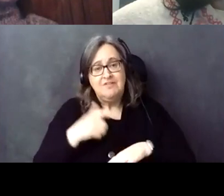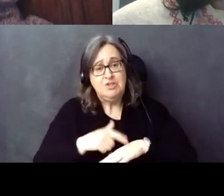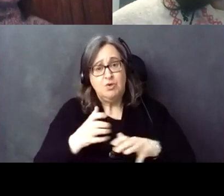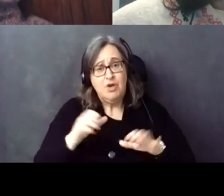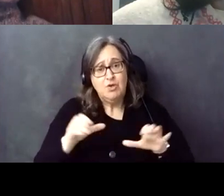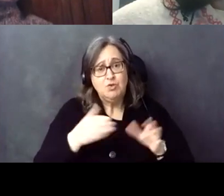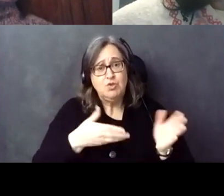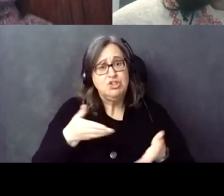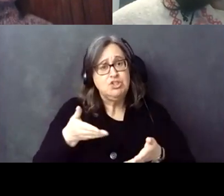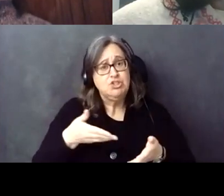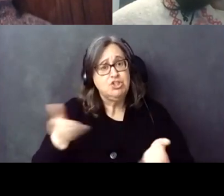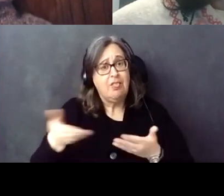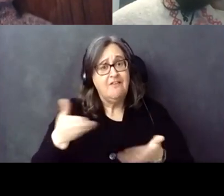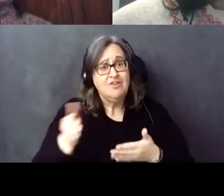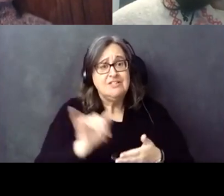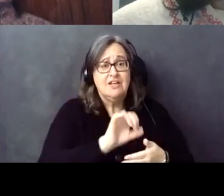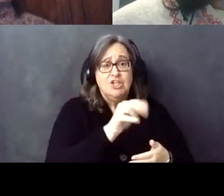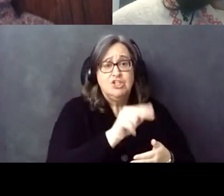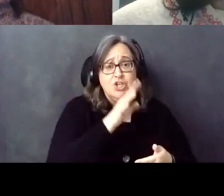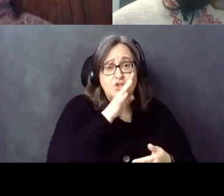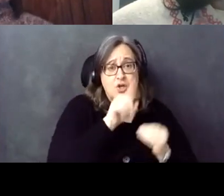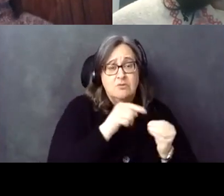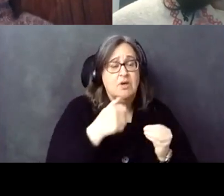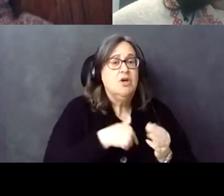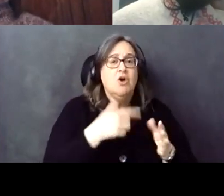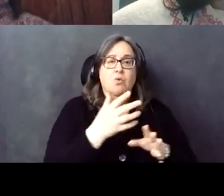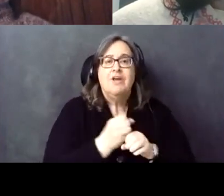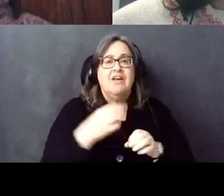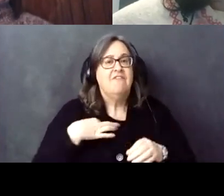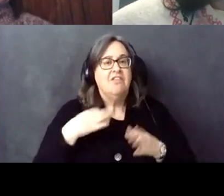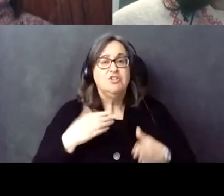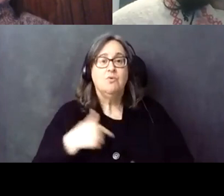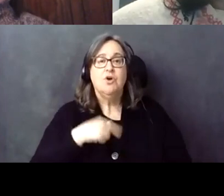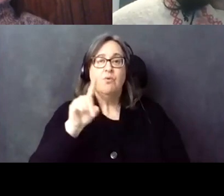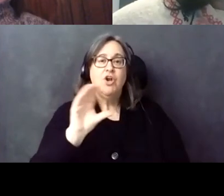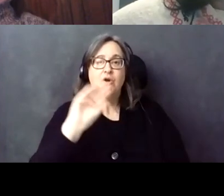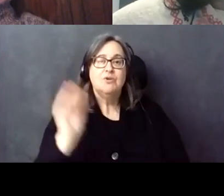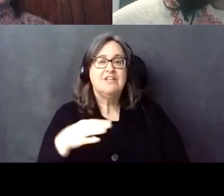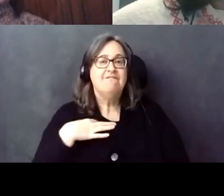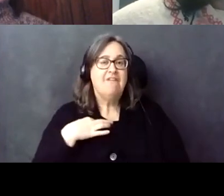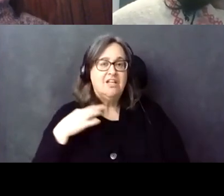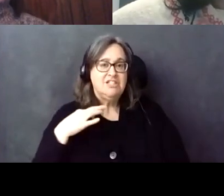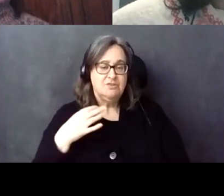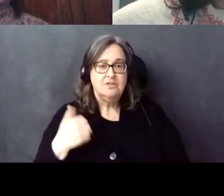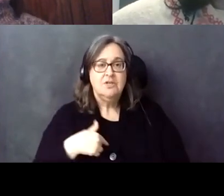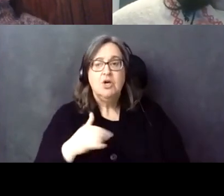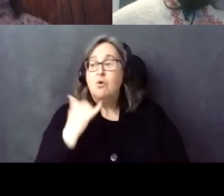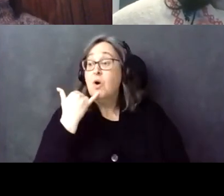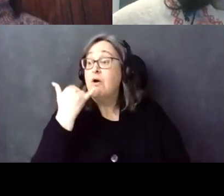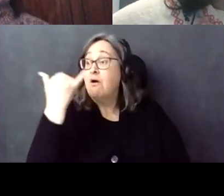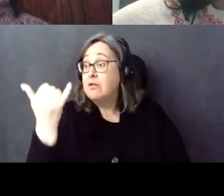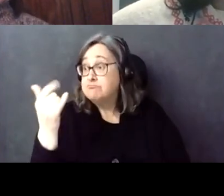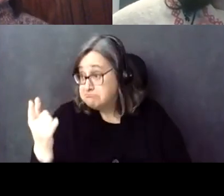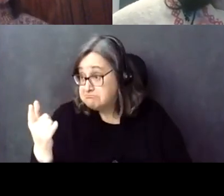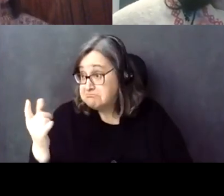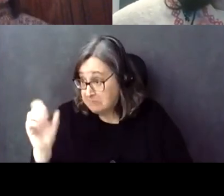some deliveries like Jan's talking about, we get a lot of volunteer support. We're 100% volunteer based. So we call people up if they're available, they